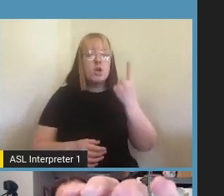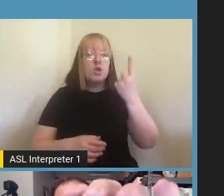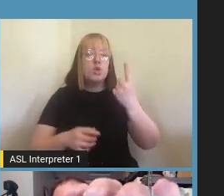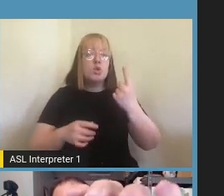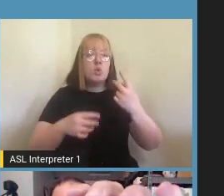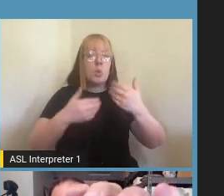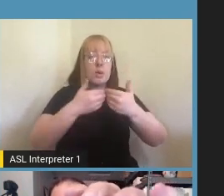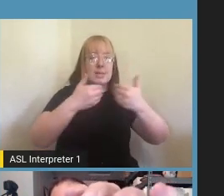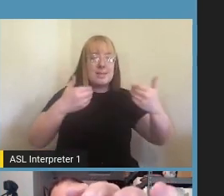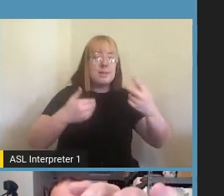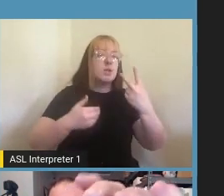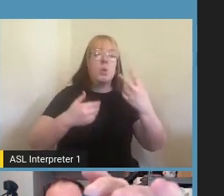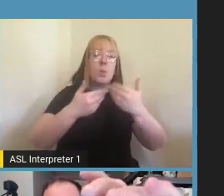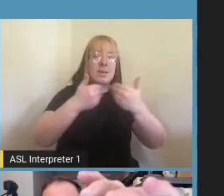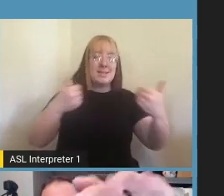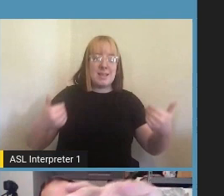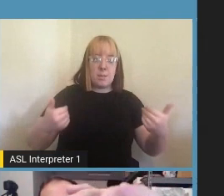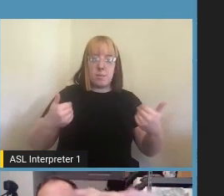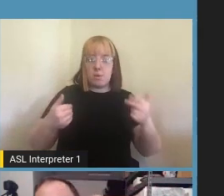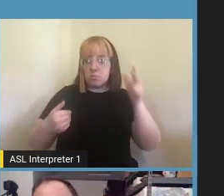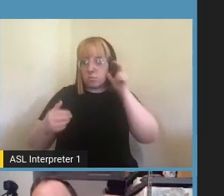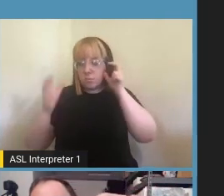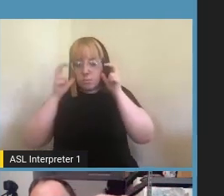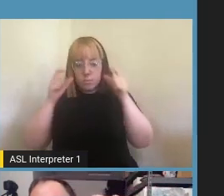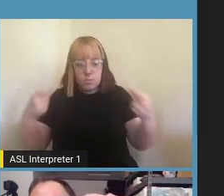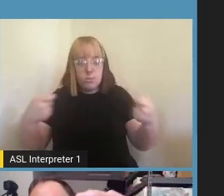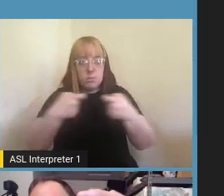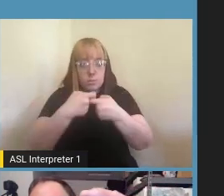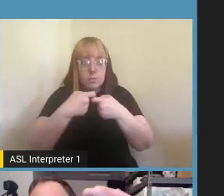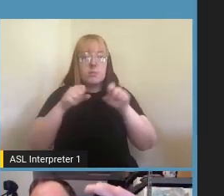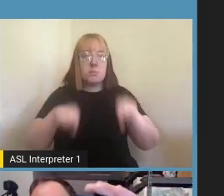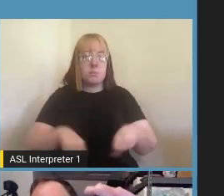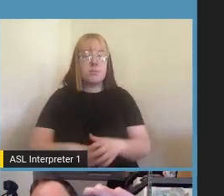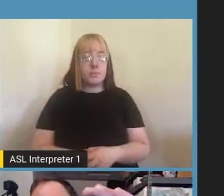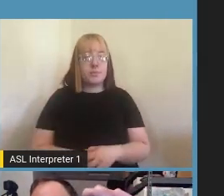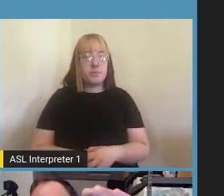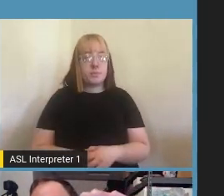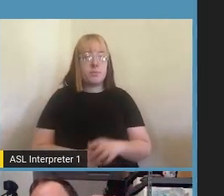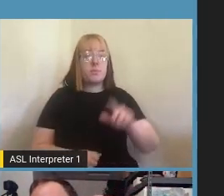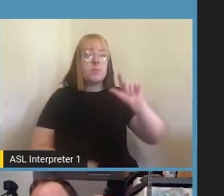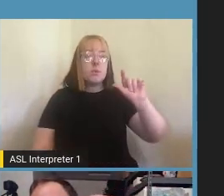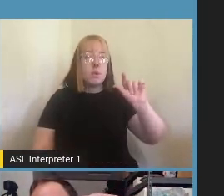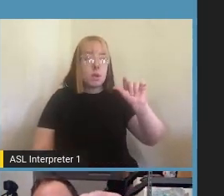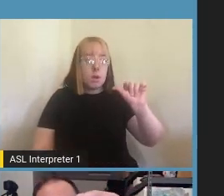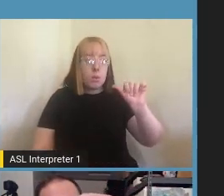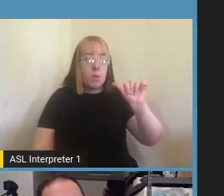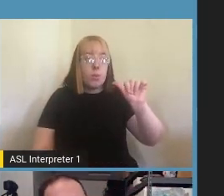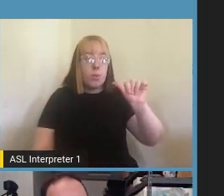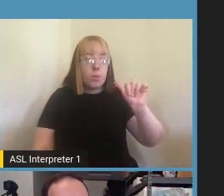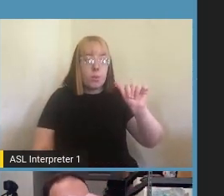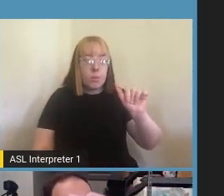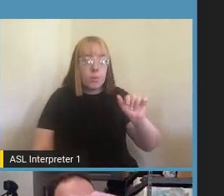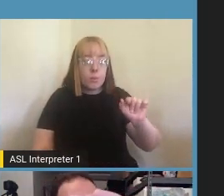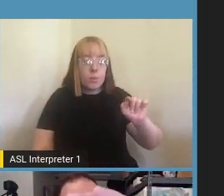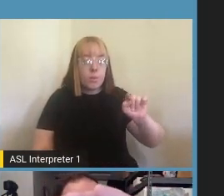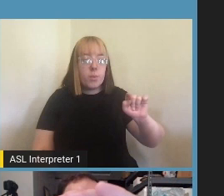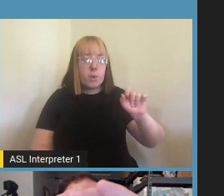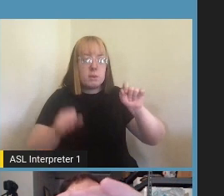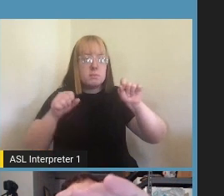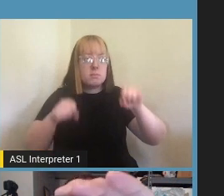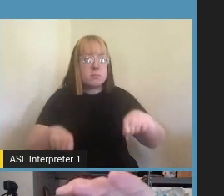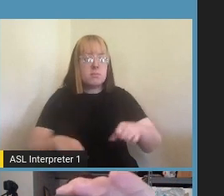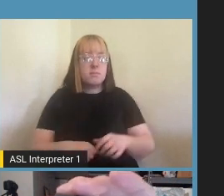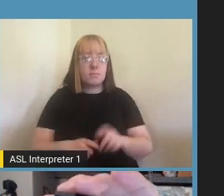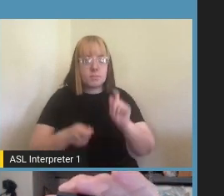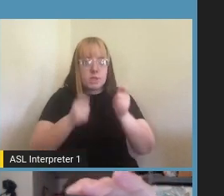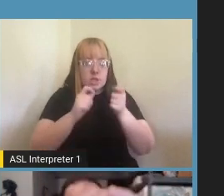audio sources into this, and then I have level control, so I can dial up one or dial down the other.